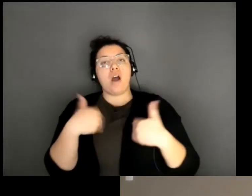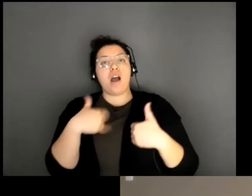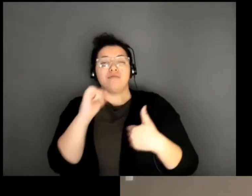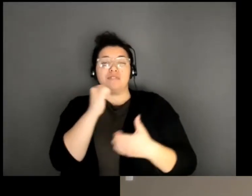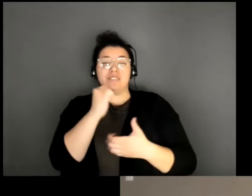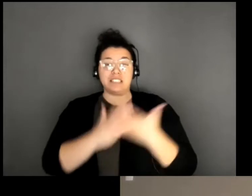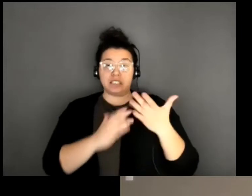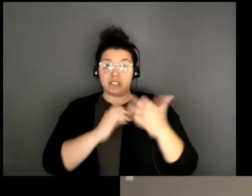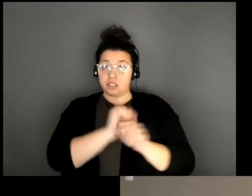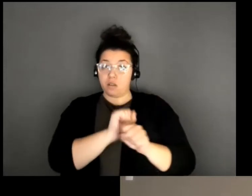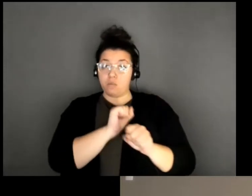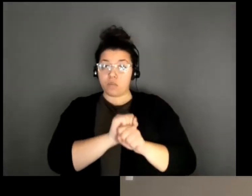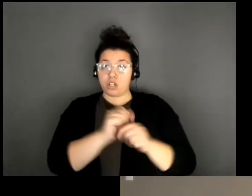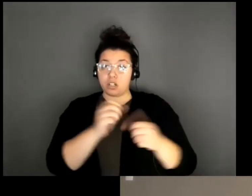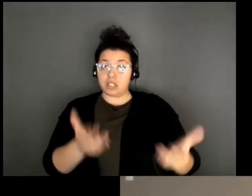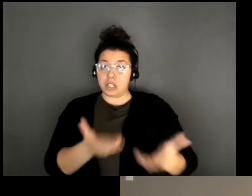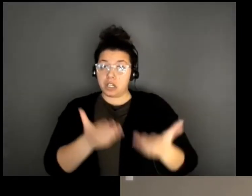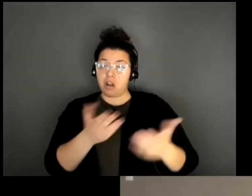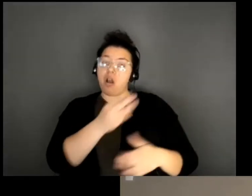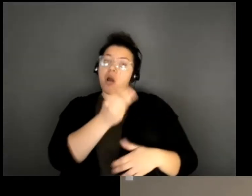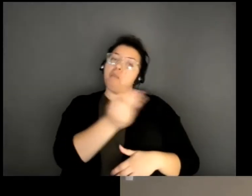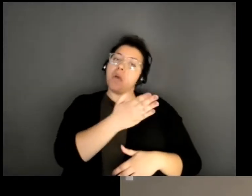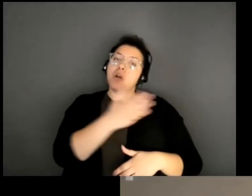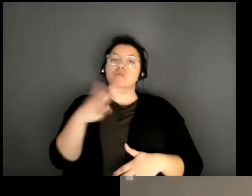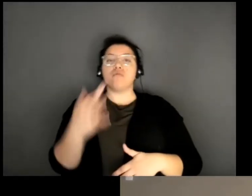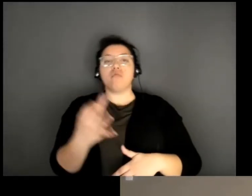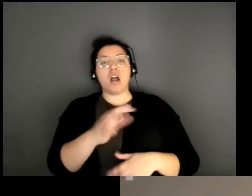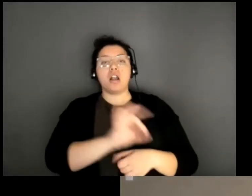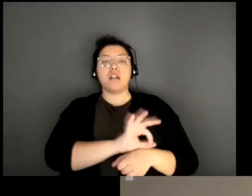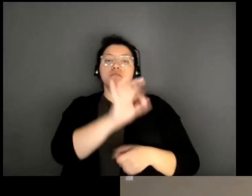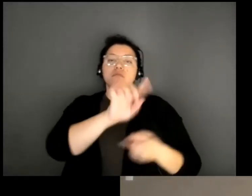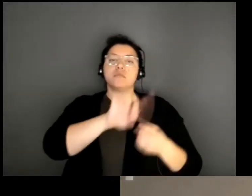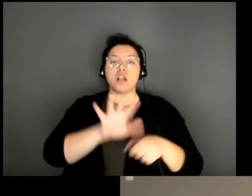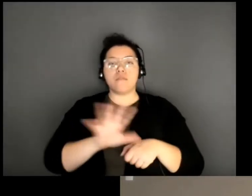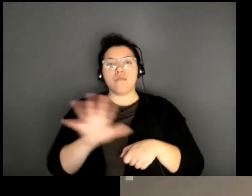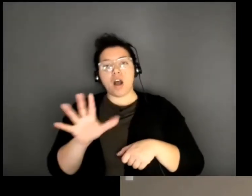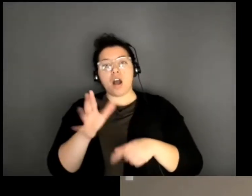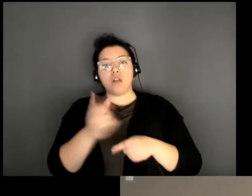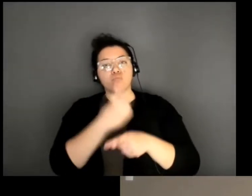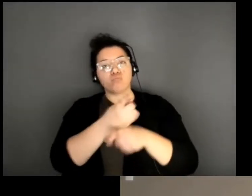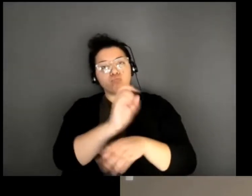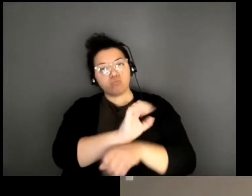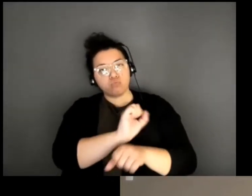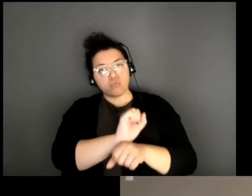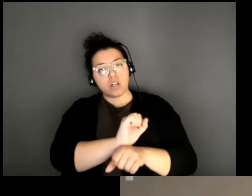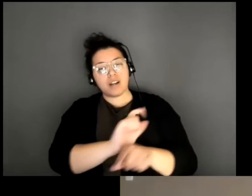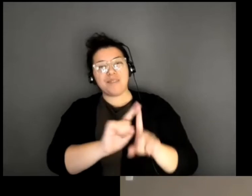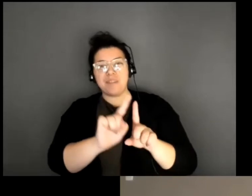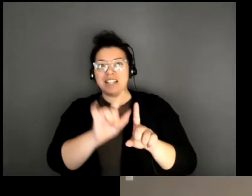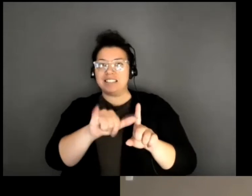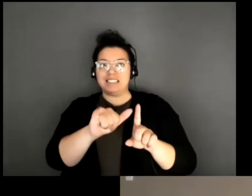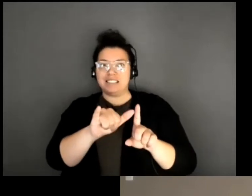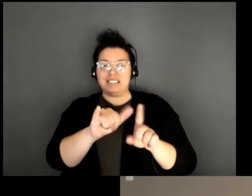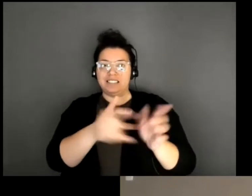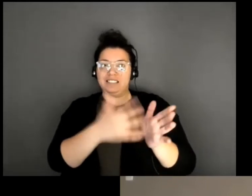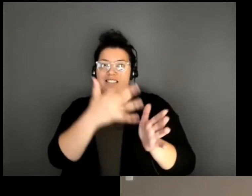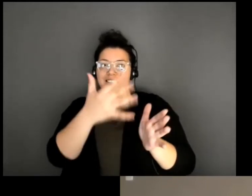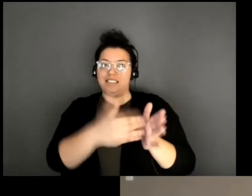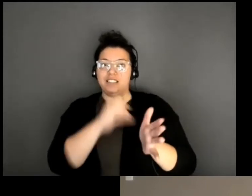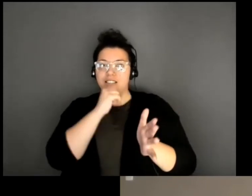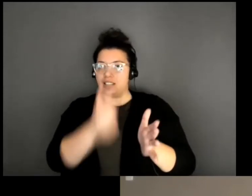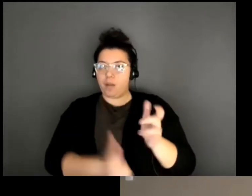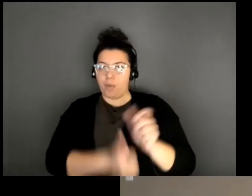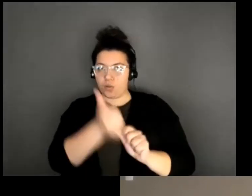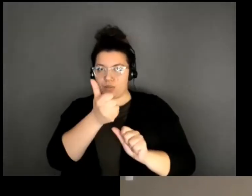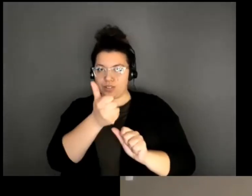in hospitality that are kind of a Monday through Friday, 9 to 5 type of job. However, that's few and far between. A lot of jobs in